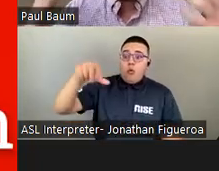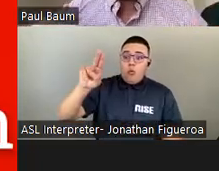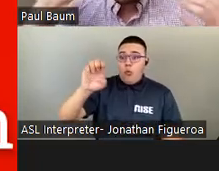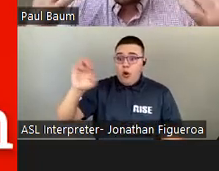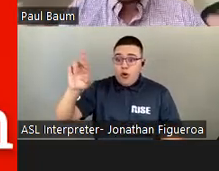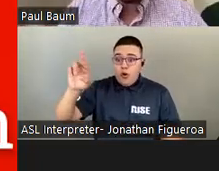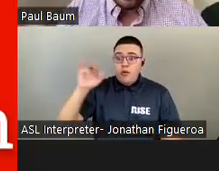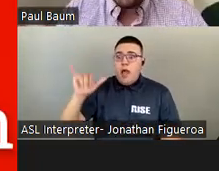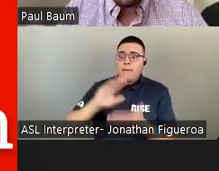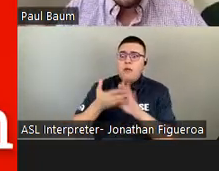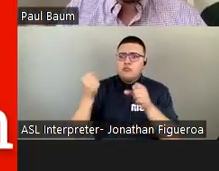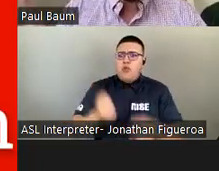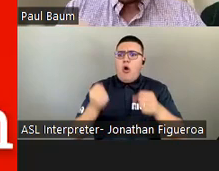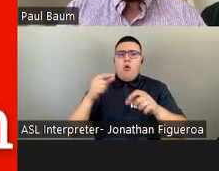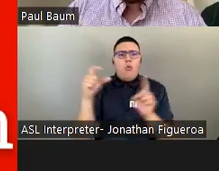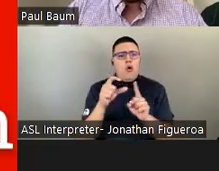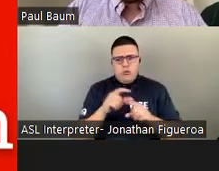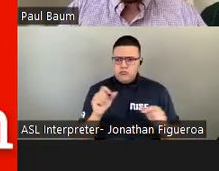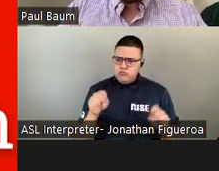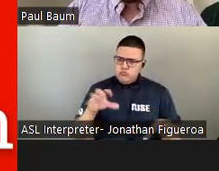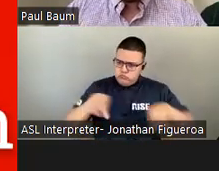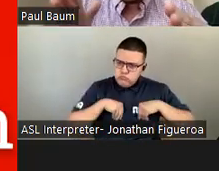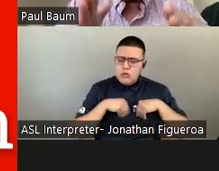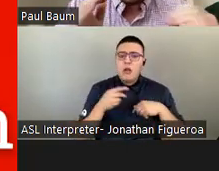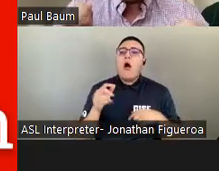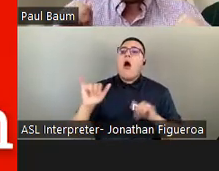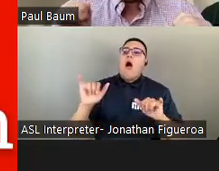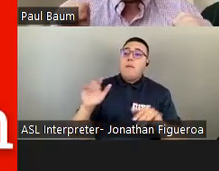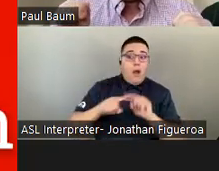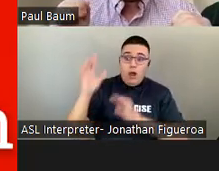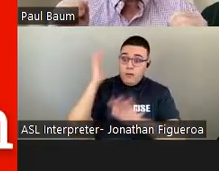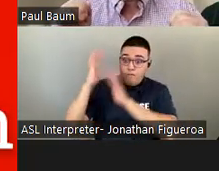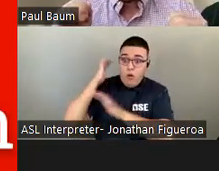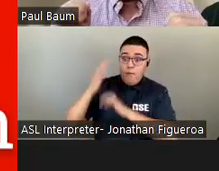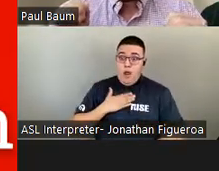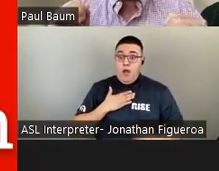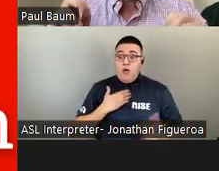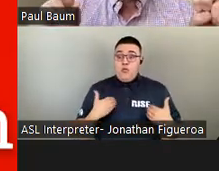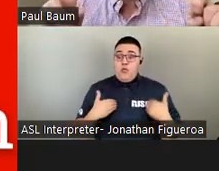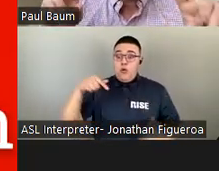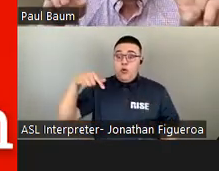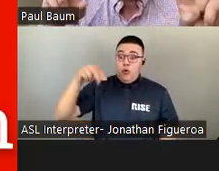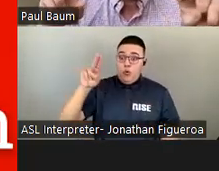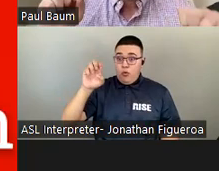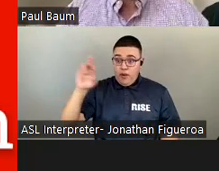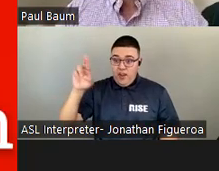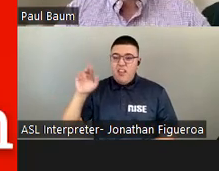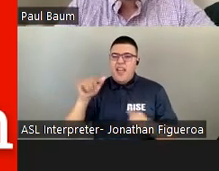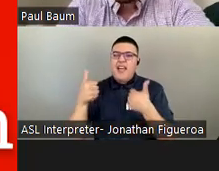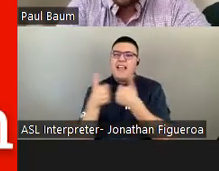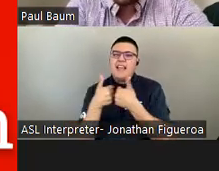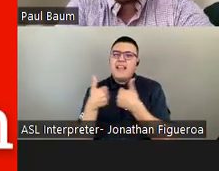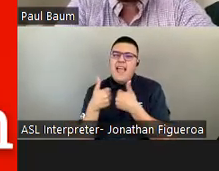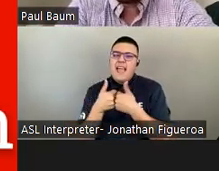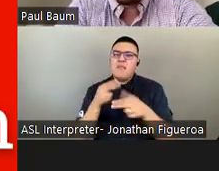strong word and taking the power back. However, in my youth, it was a game called Smear